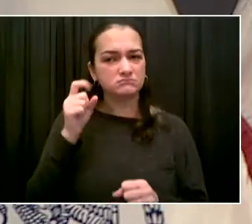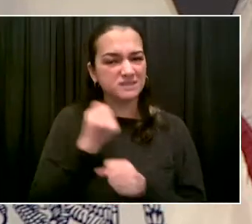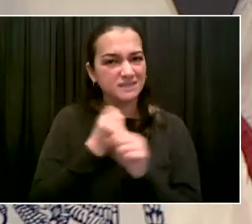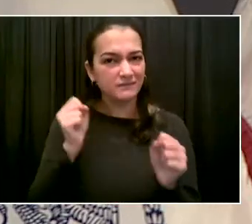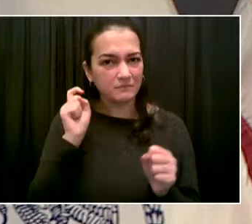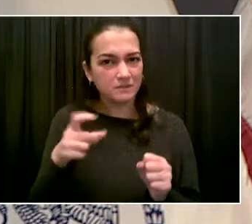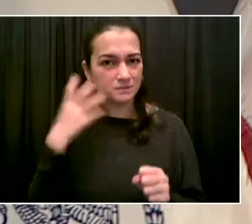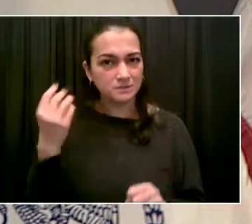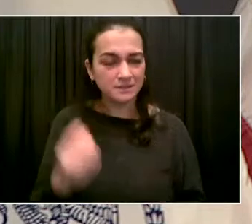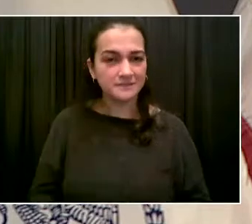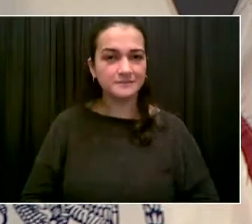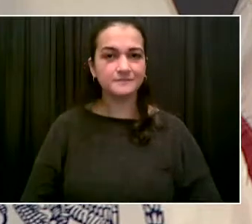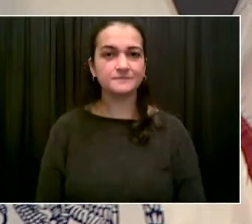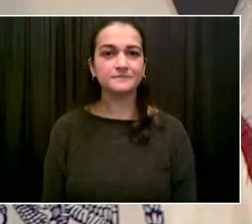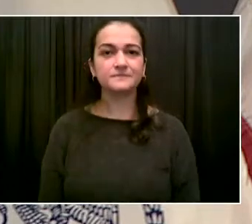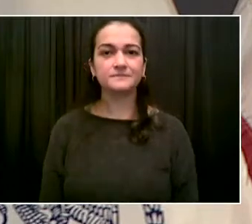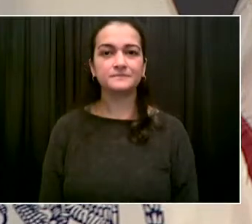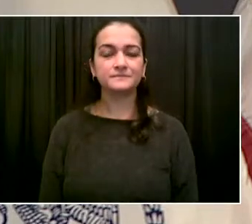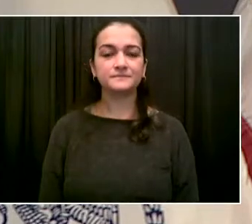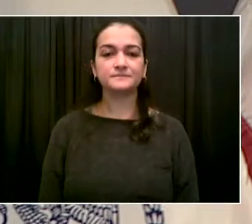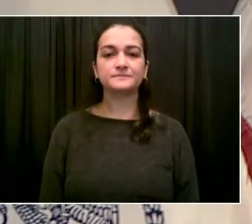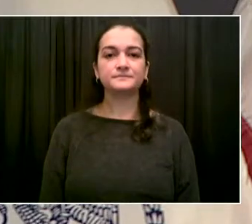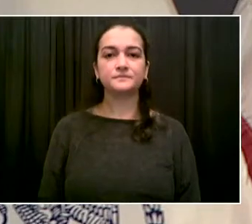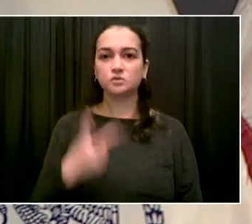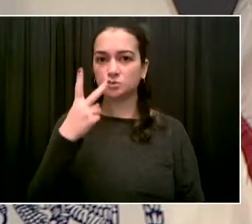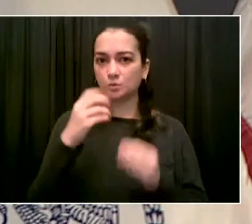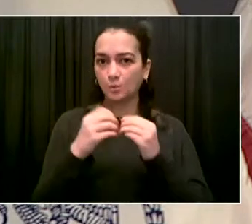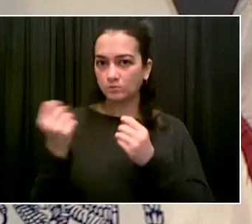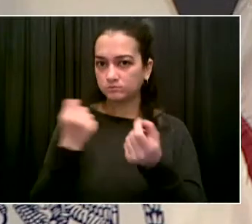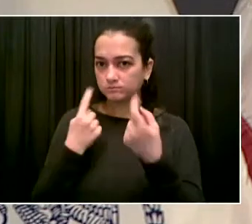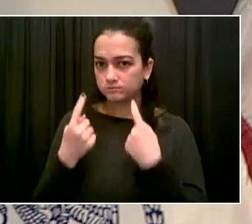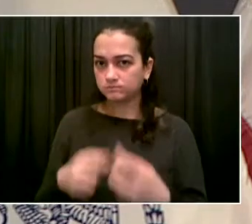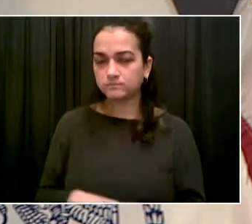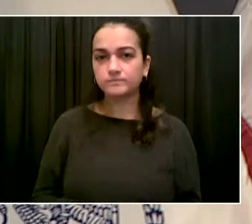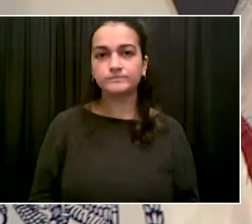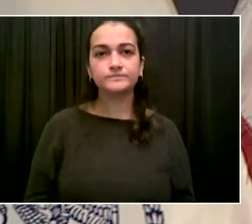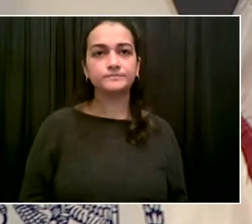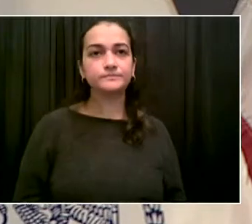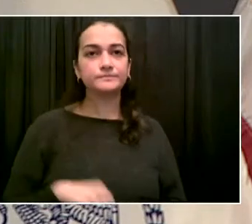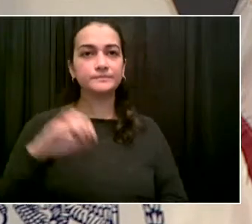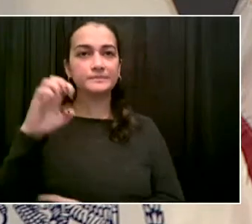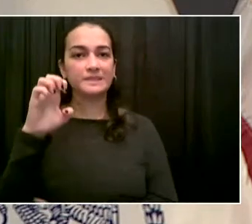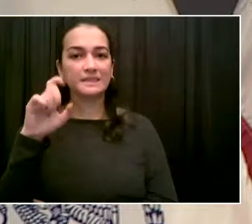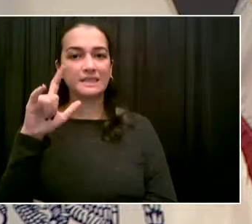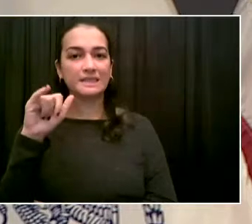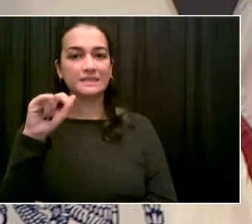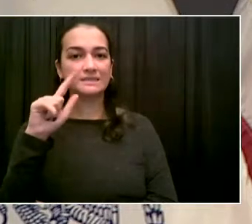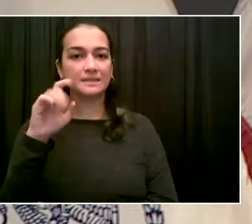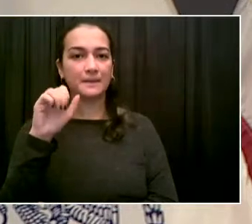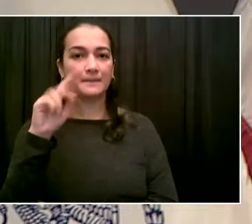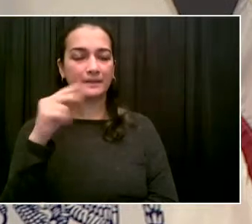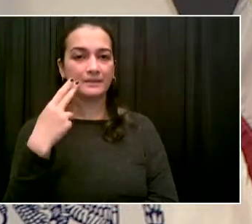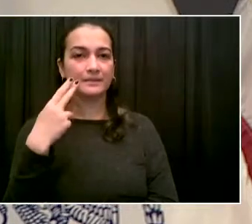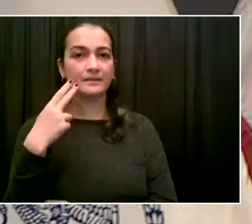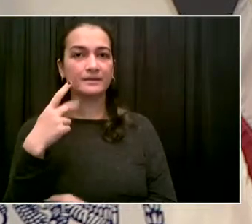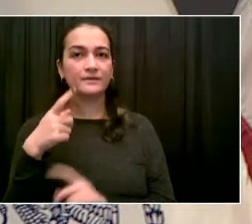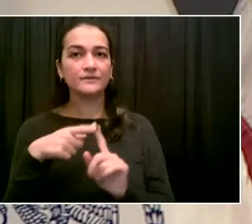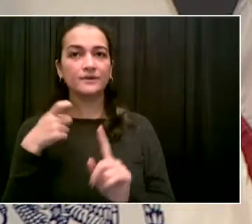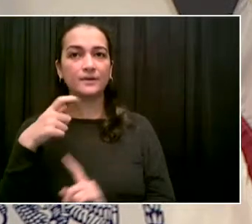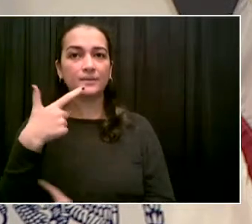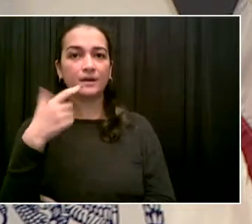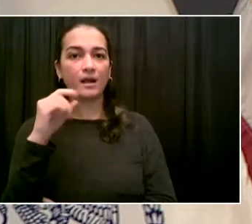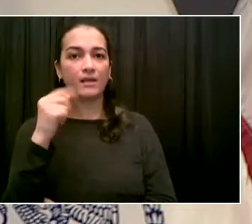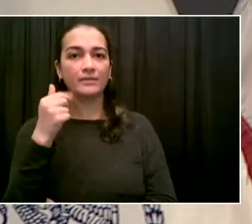The next question goes to Elizabeth from Gothamist. Good morning, Mr. Mayor. I wanted to ask